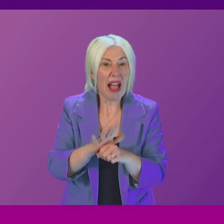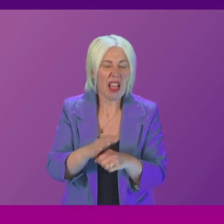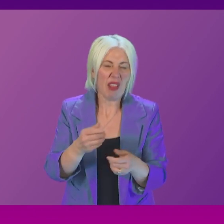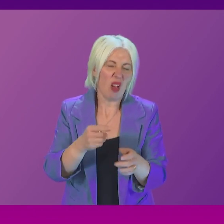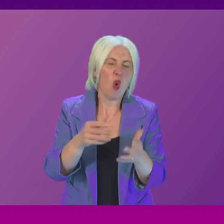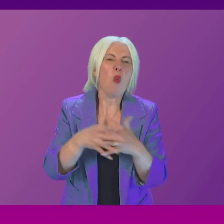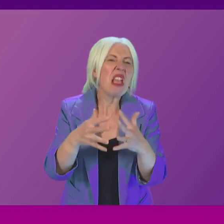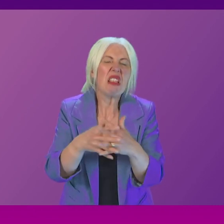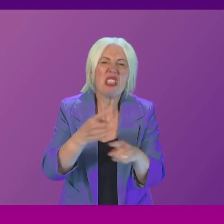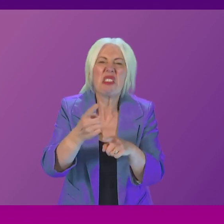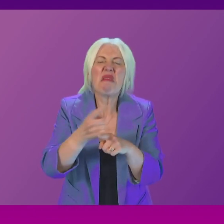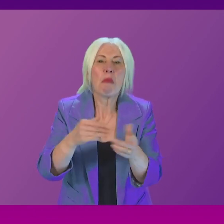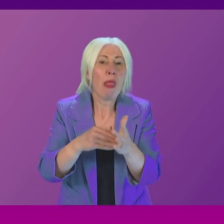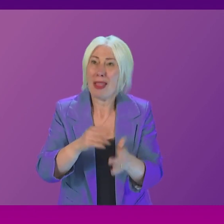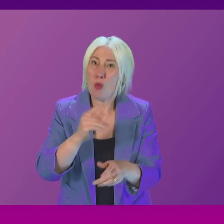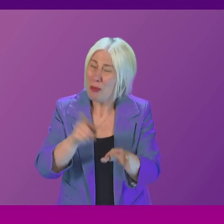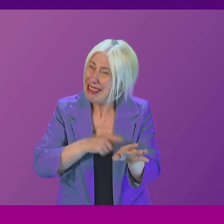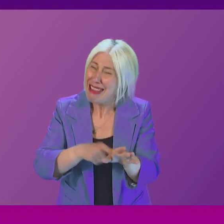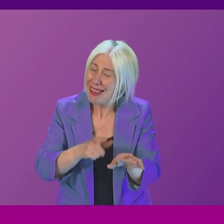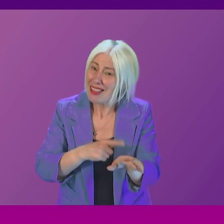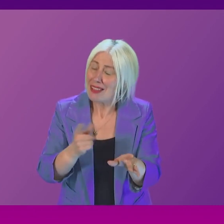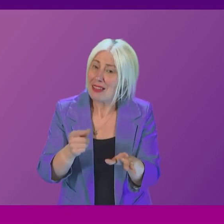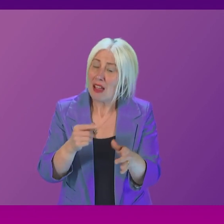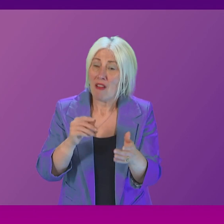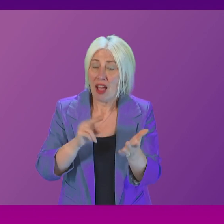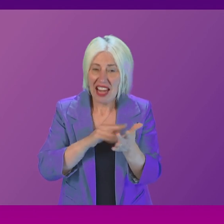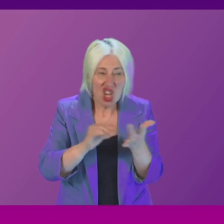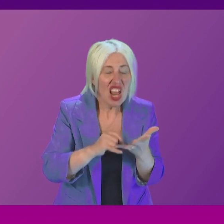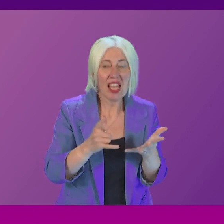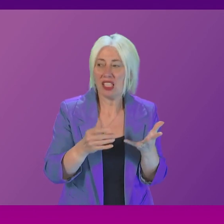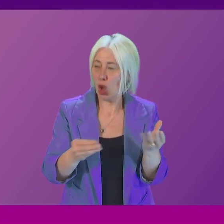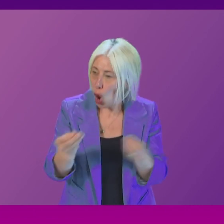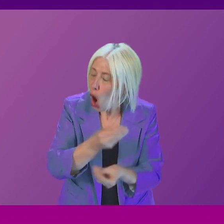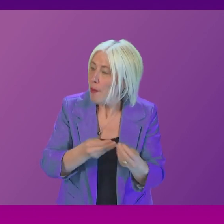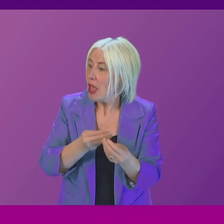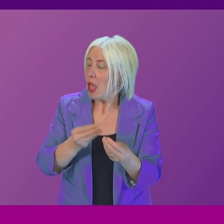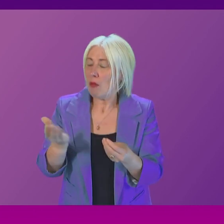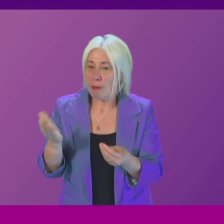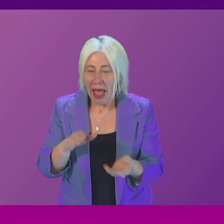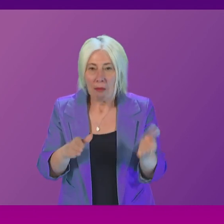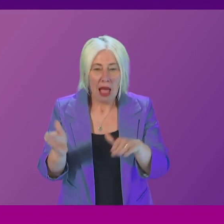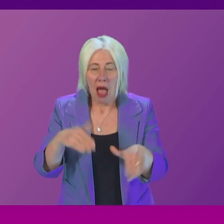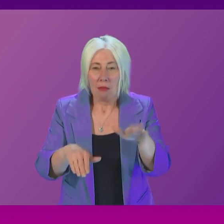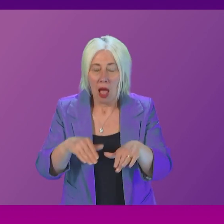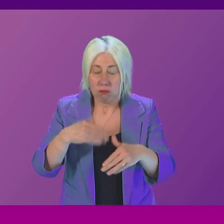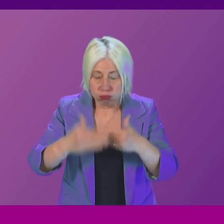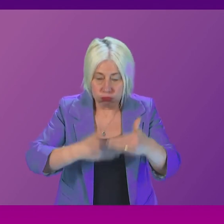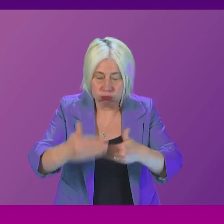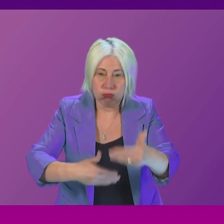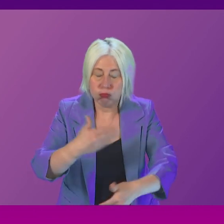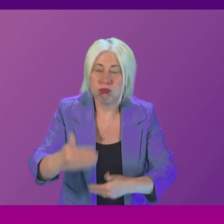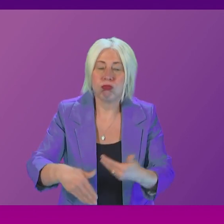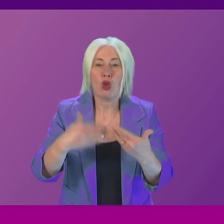months. It will take years. Not just for our NHS, but the impacts on our economy and so on and so forth. So we've got to have a